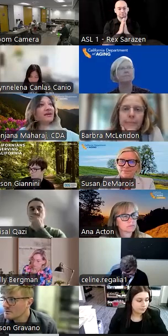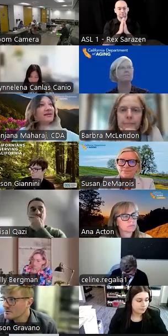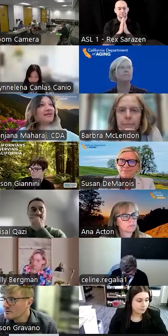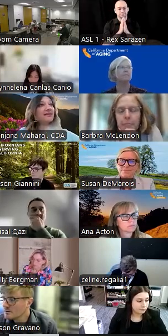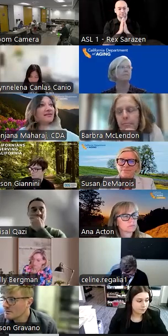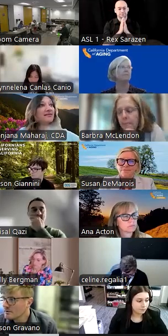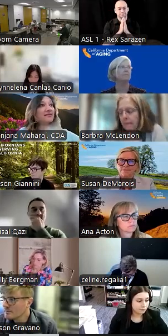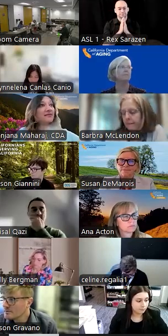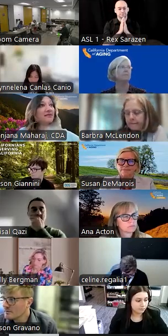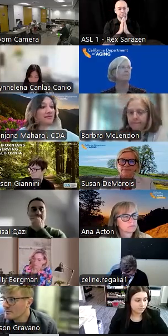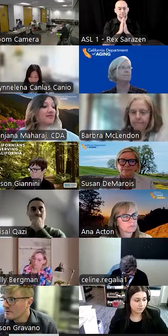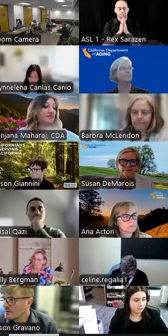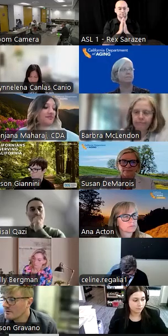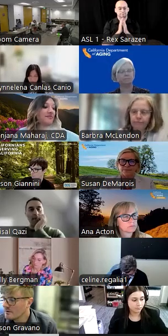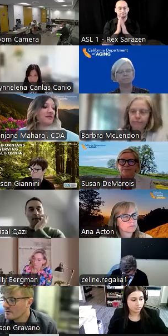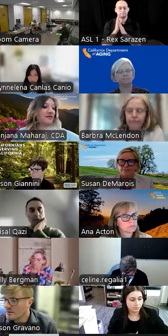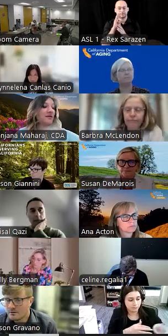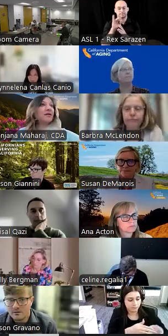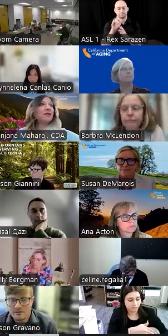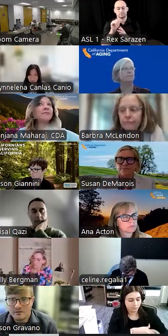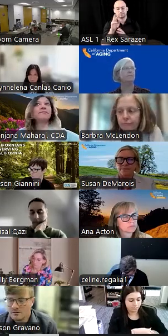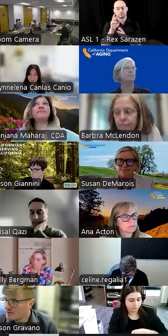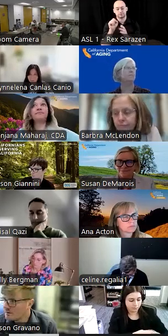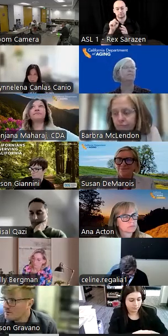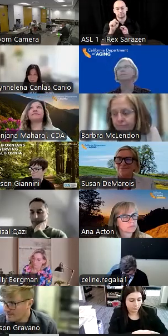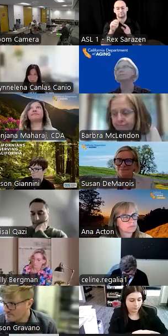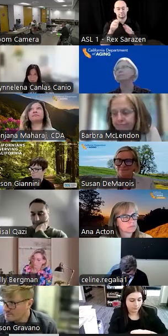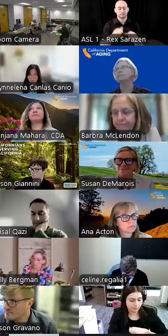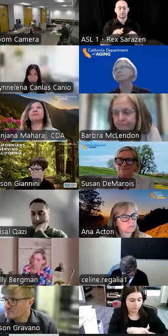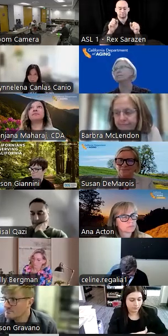our proposed bylaws are hereby adopted.